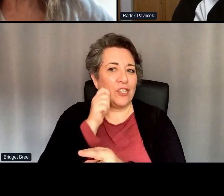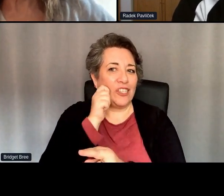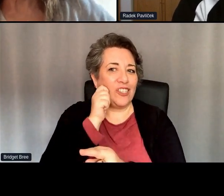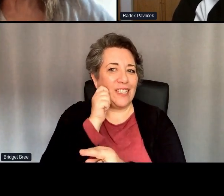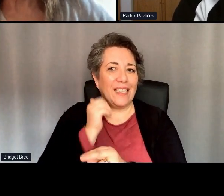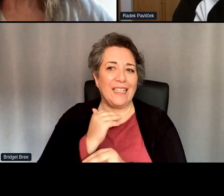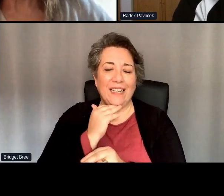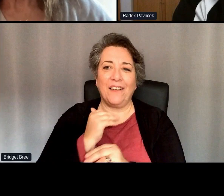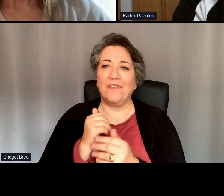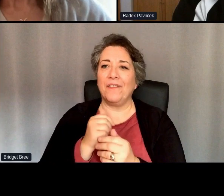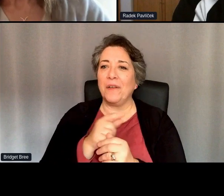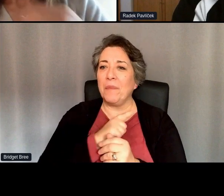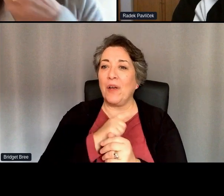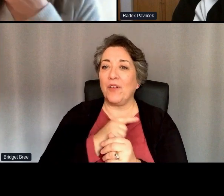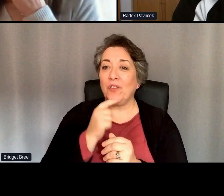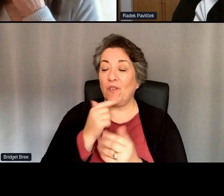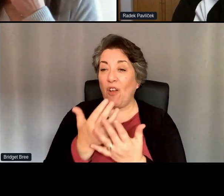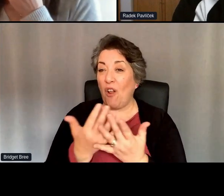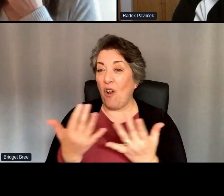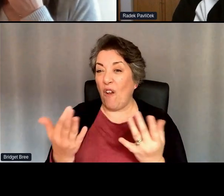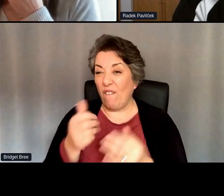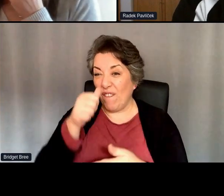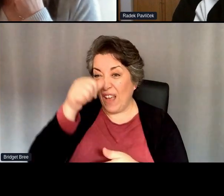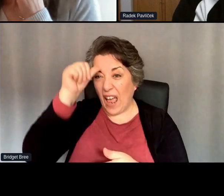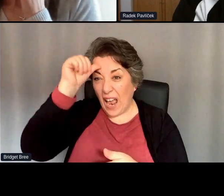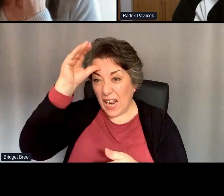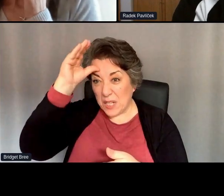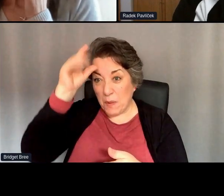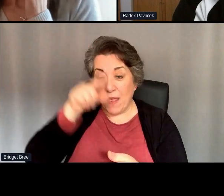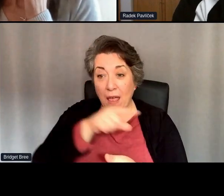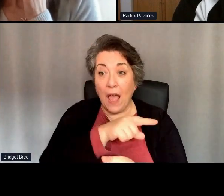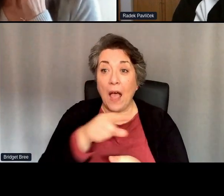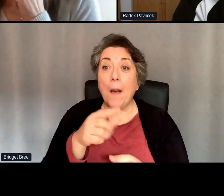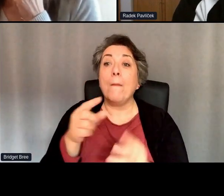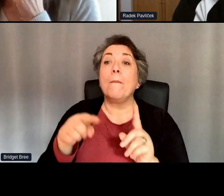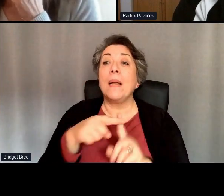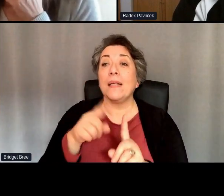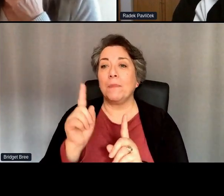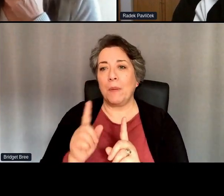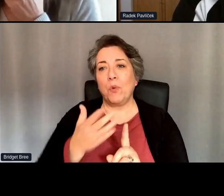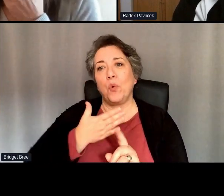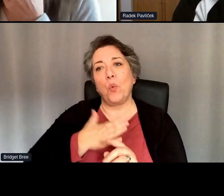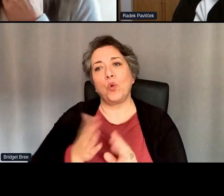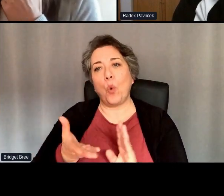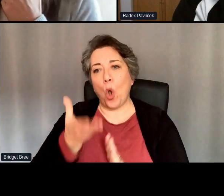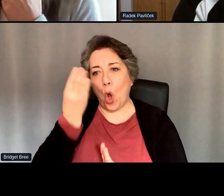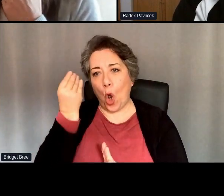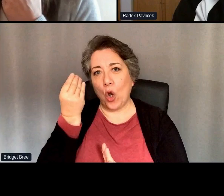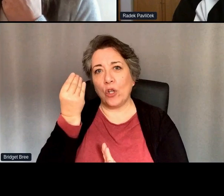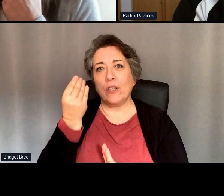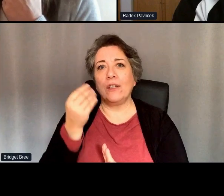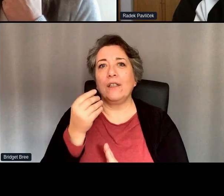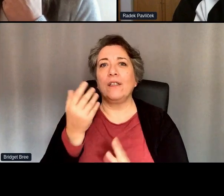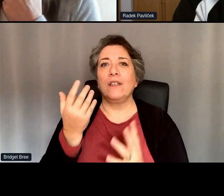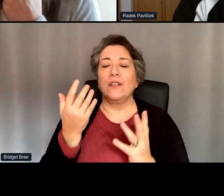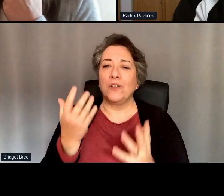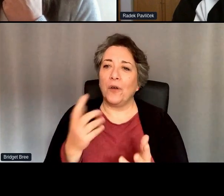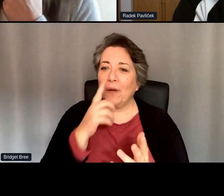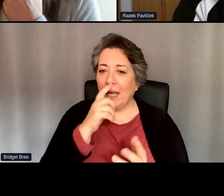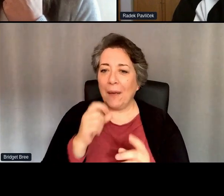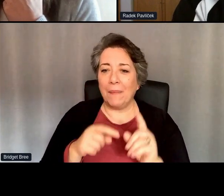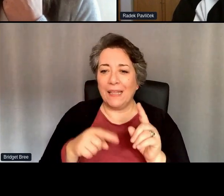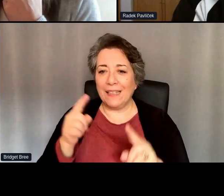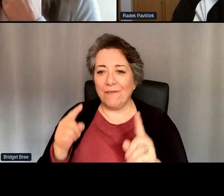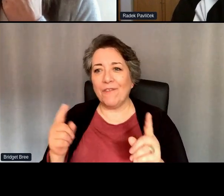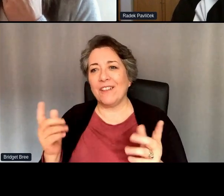to a network of experts and people who are looking also to learn. So it can be different approaches that you could